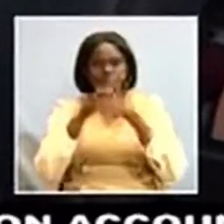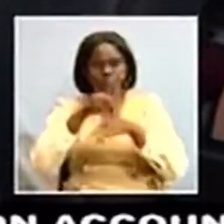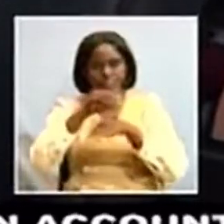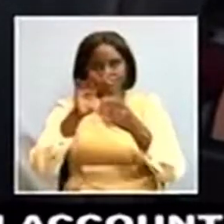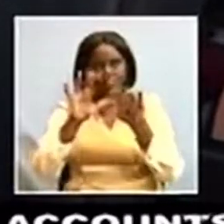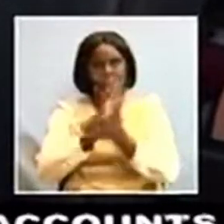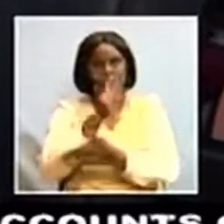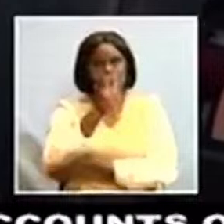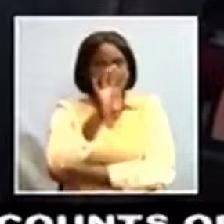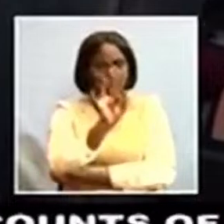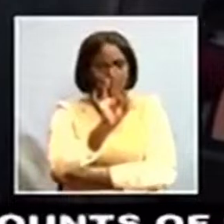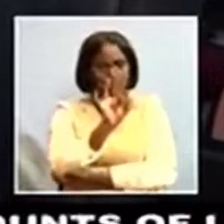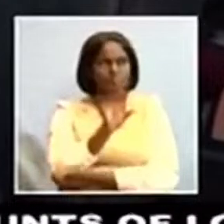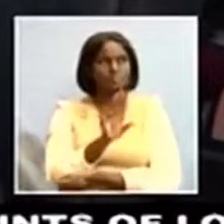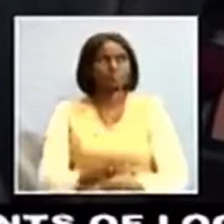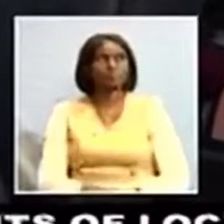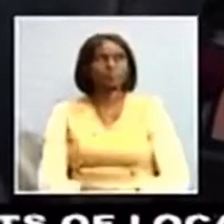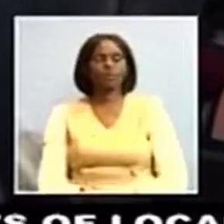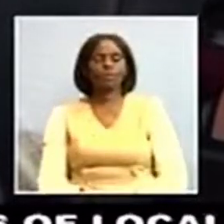19.